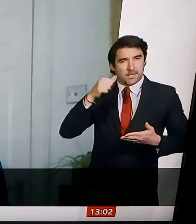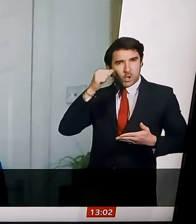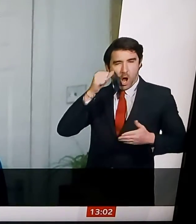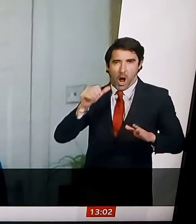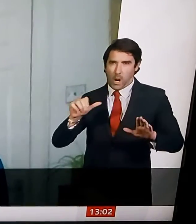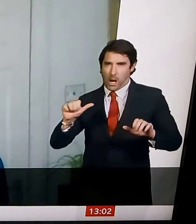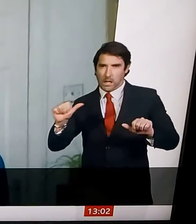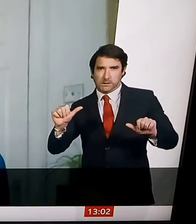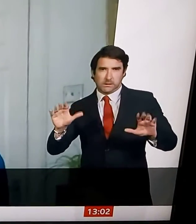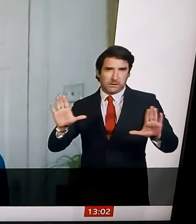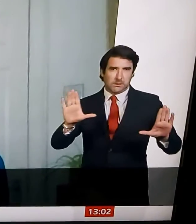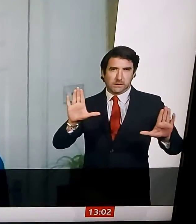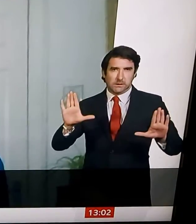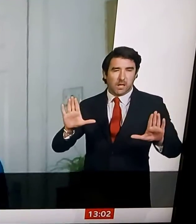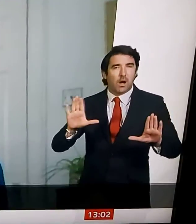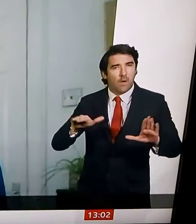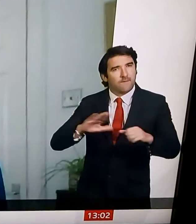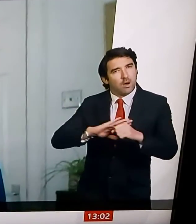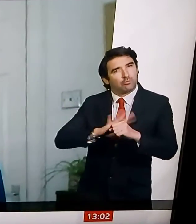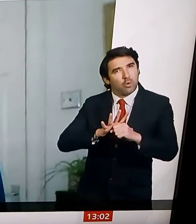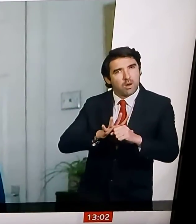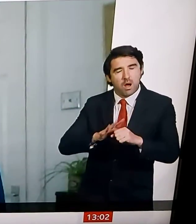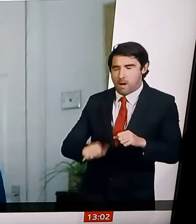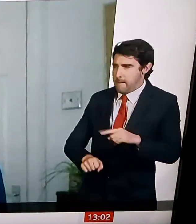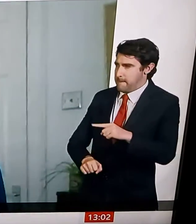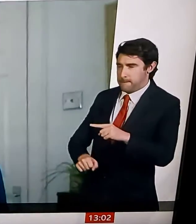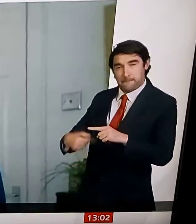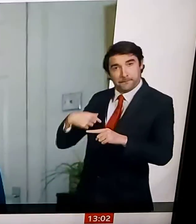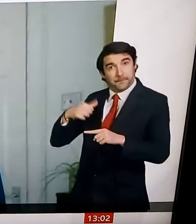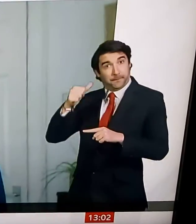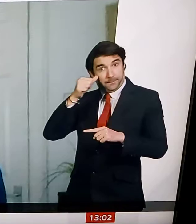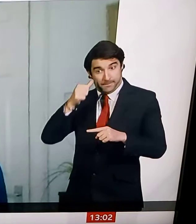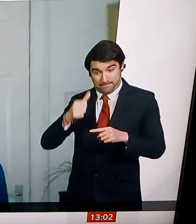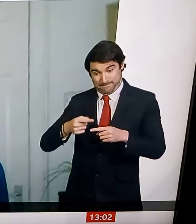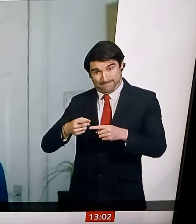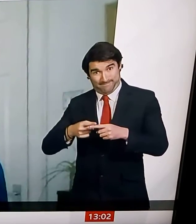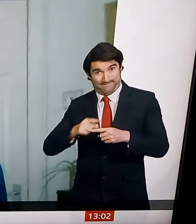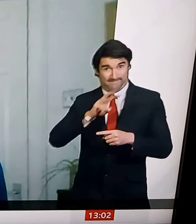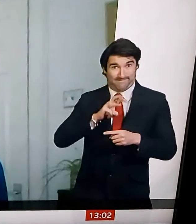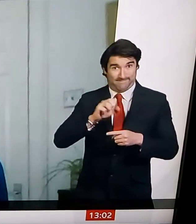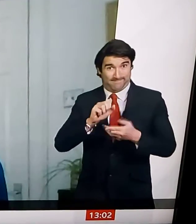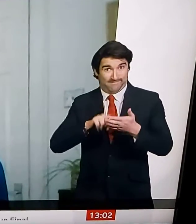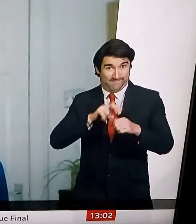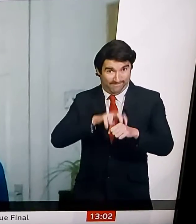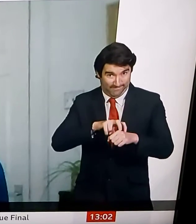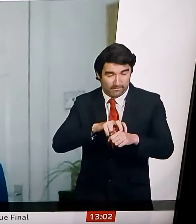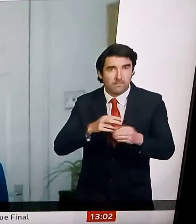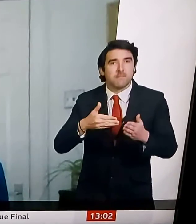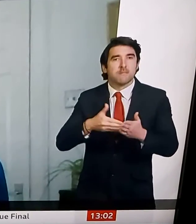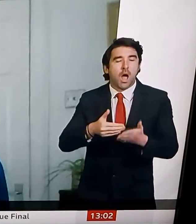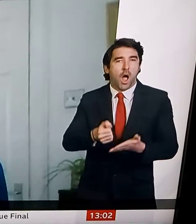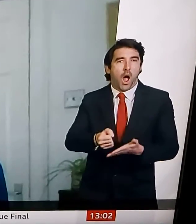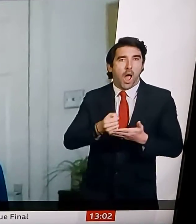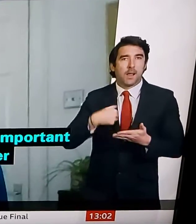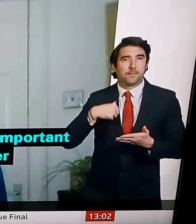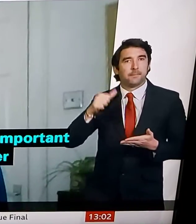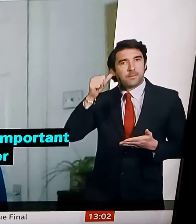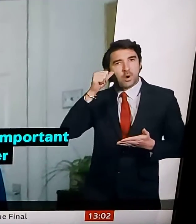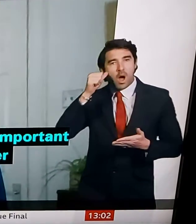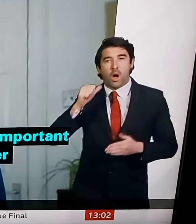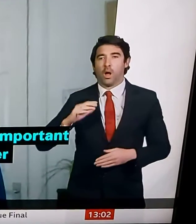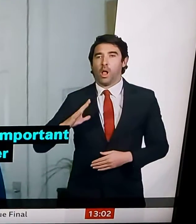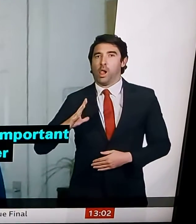that is getting sort of greater coverage of the country. And at the time, it will also possibly highlight early outbreaks in certain